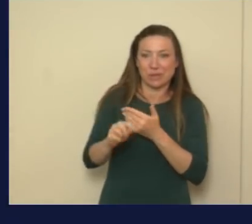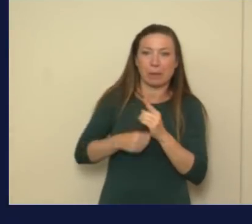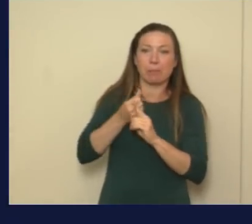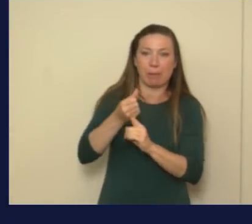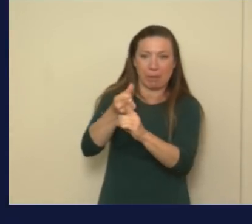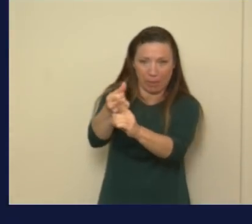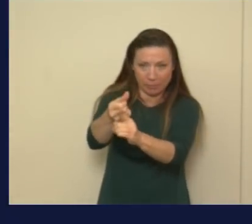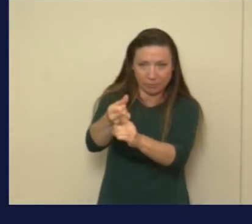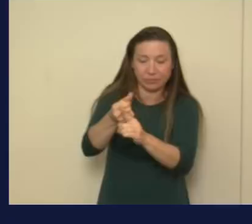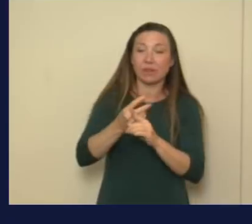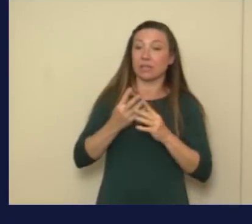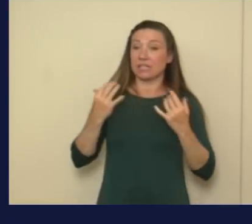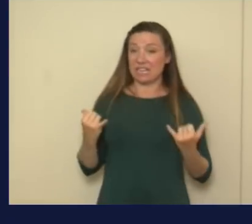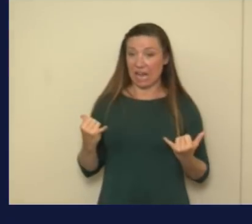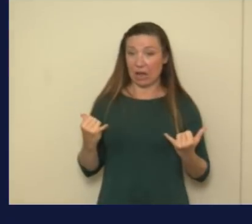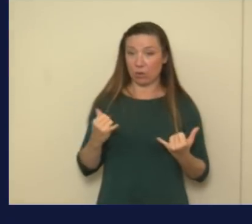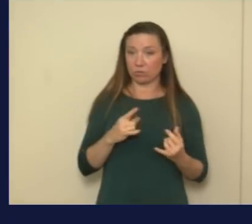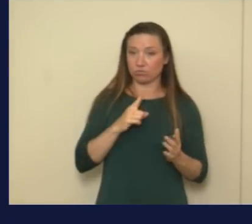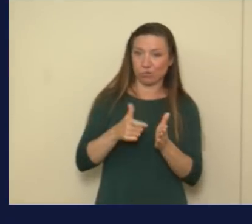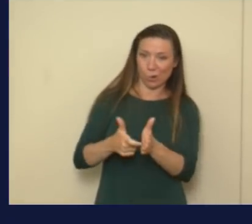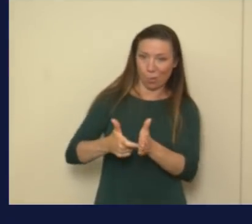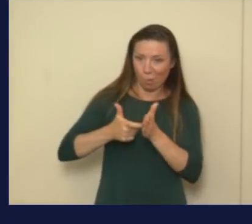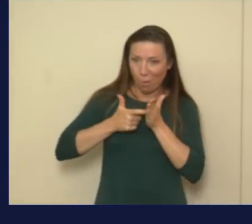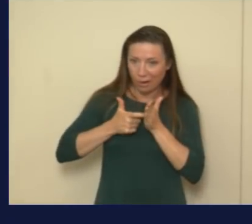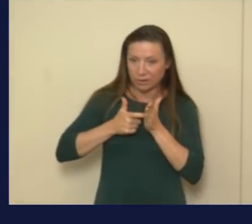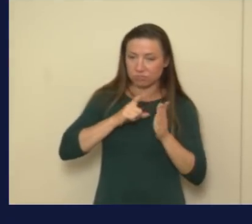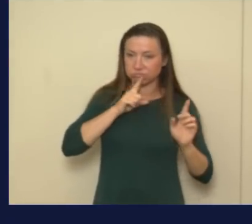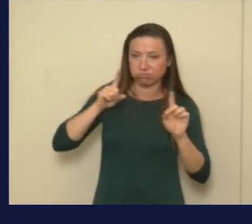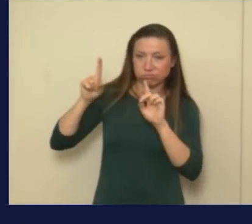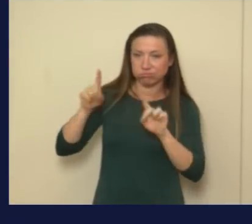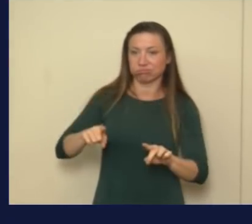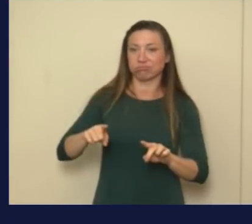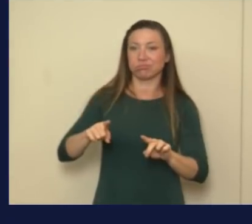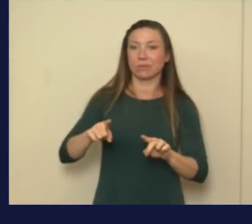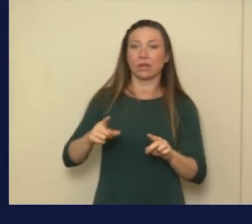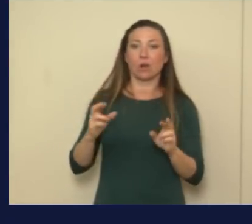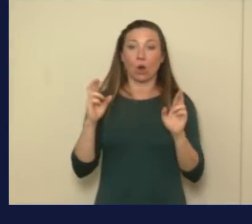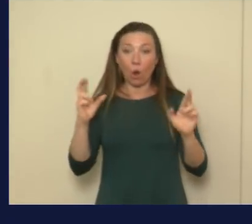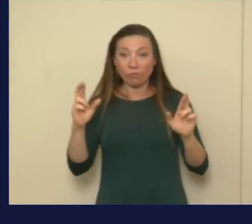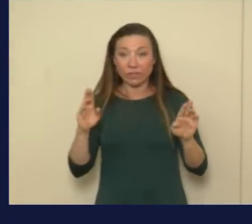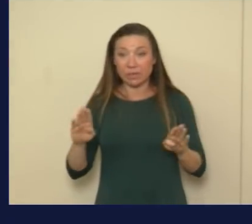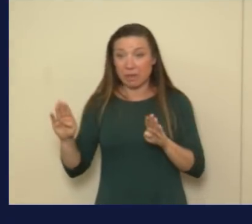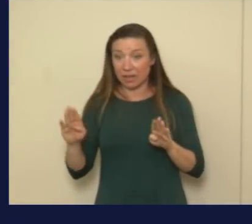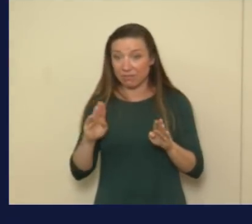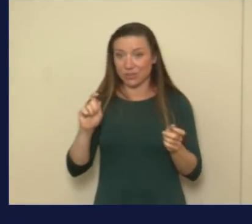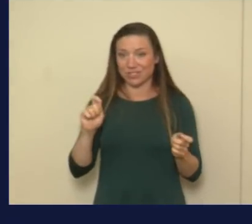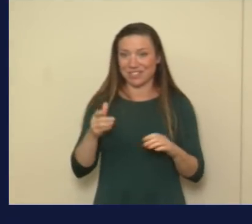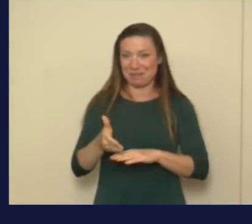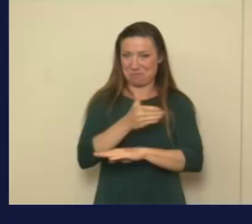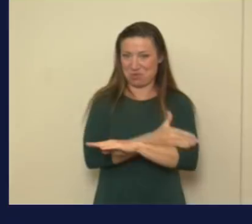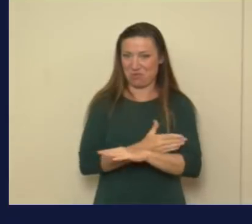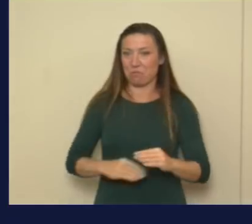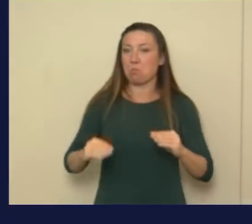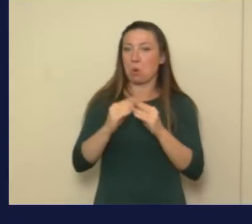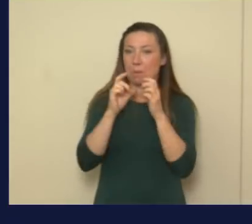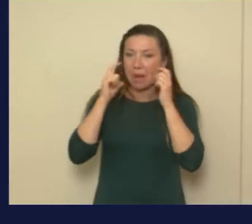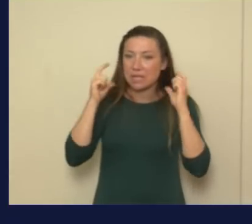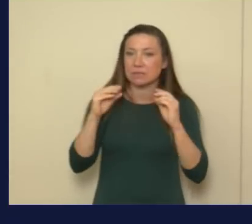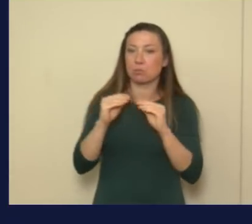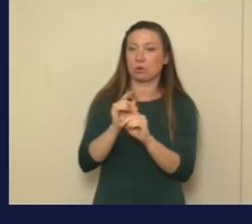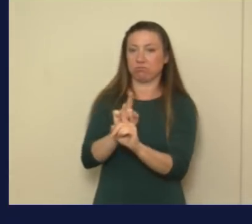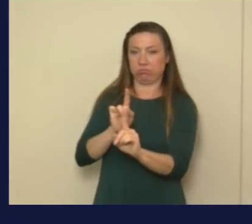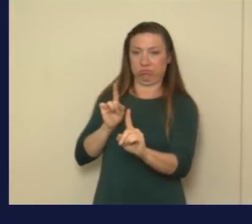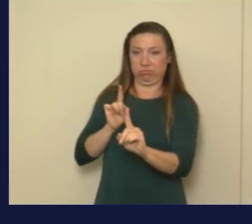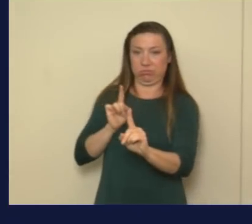they will, then we should see a flattening again, and our goal should be to reduce the number